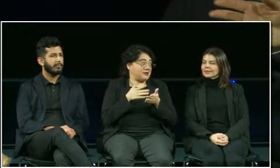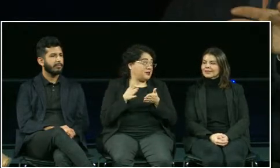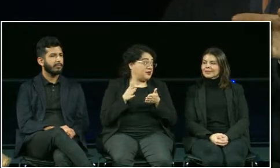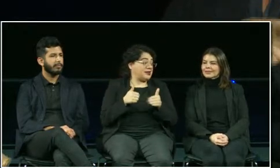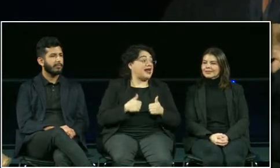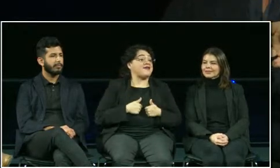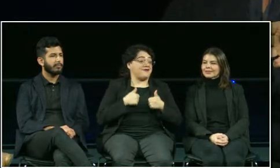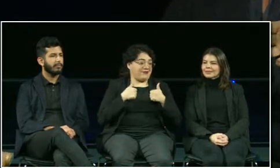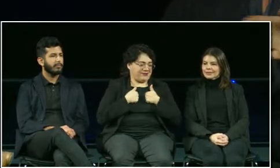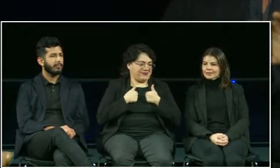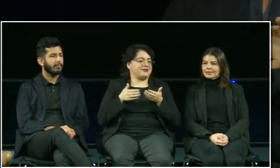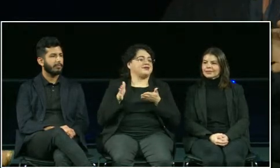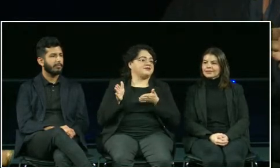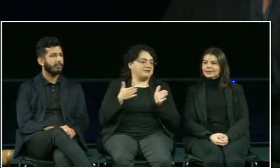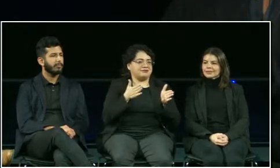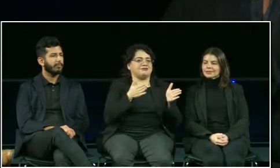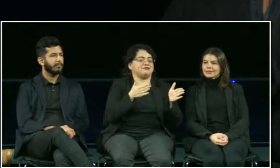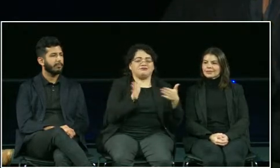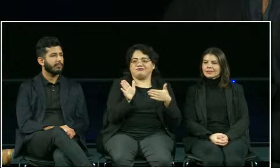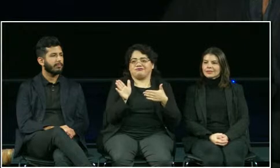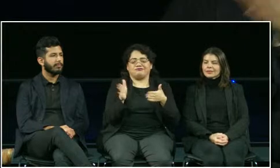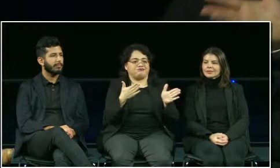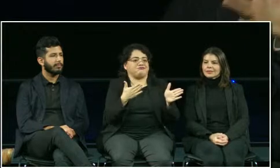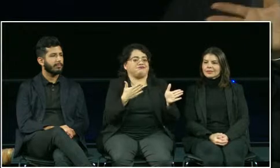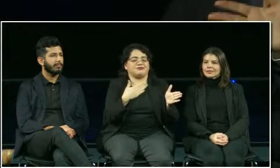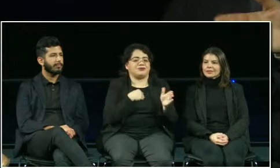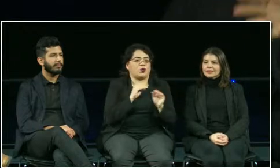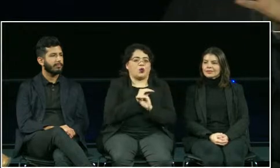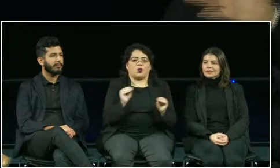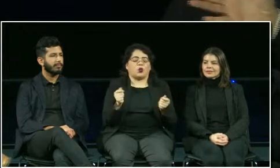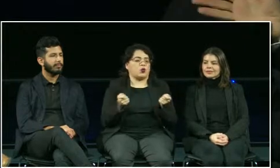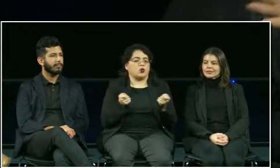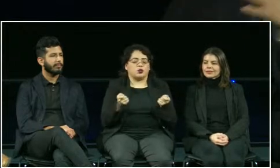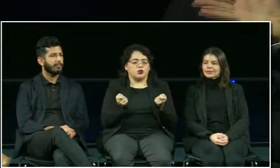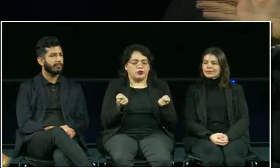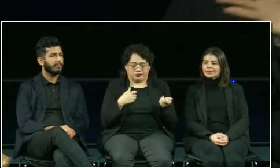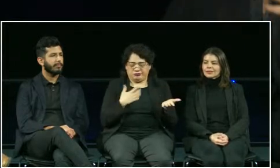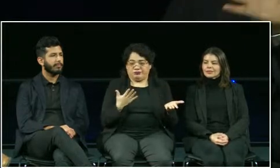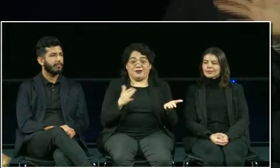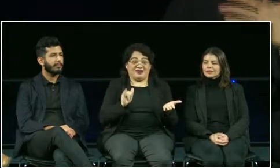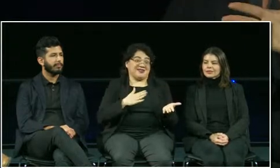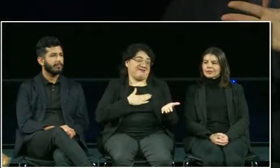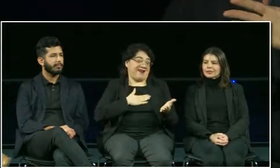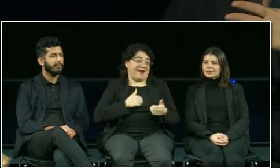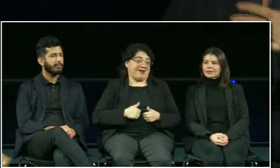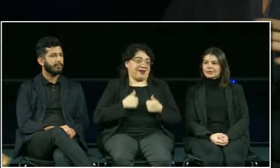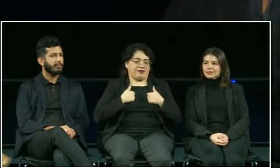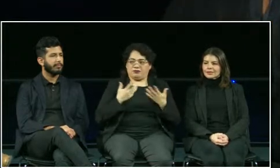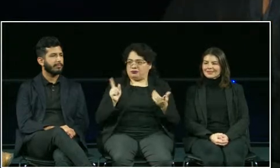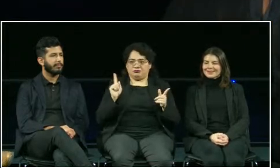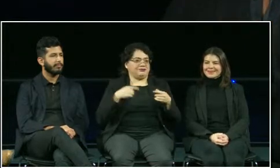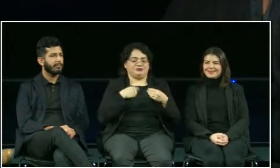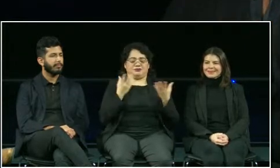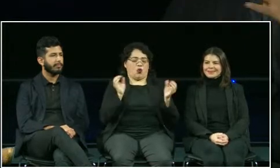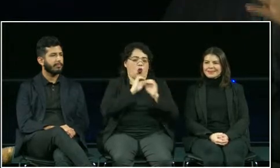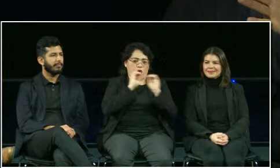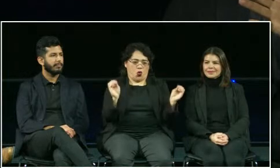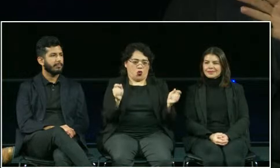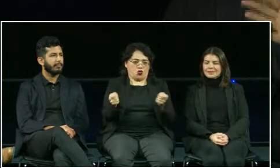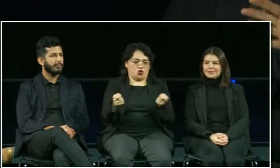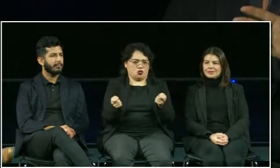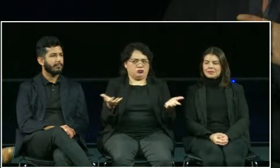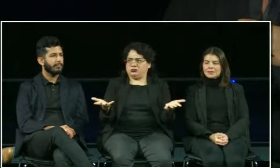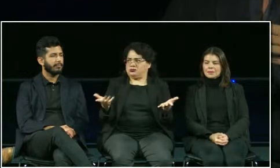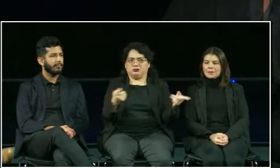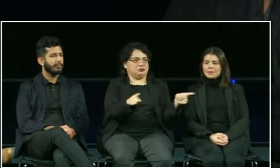unexpected directions where you feel you don't have any control, and that's a lot of my life. I don't have any control of what's